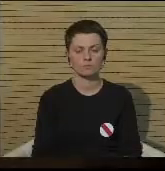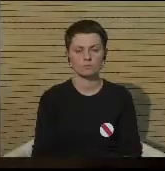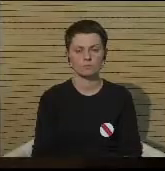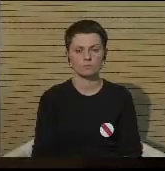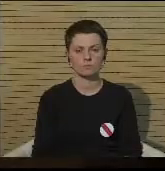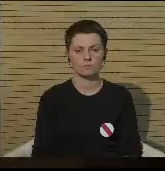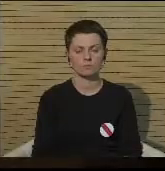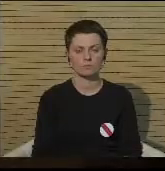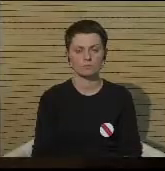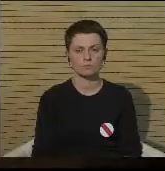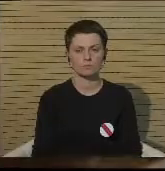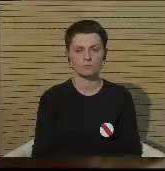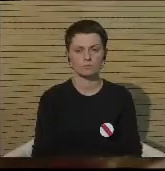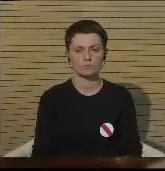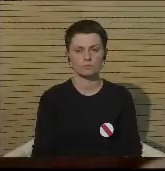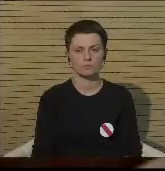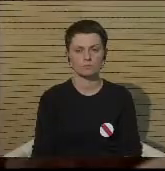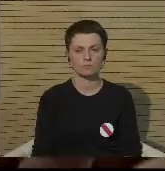or 20.